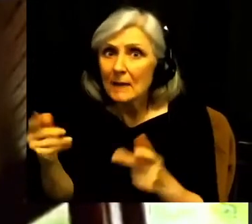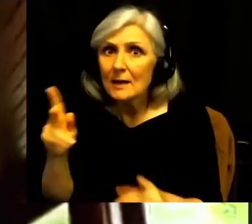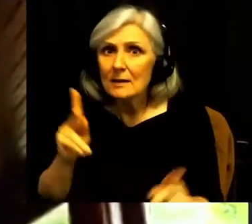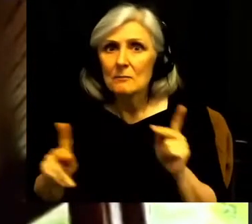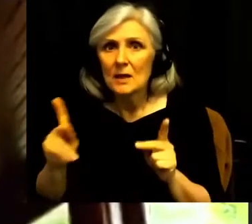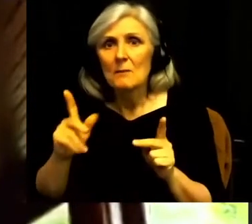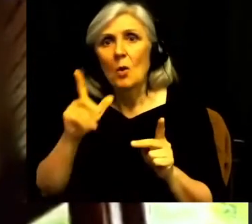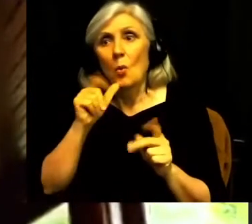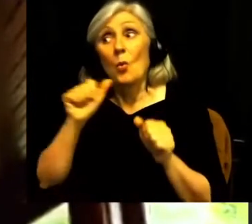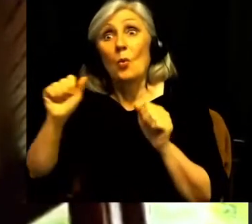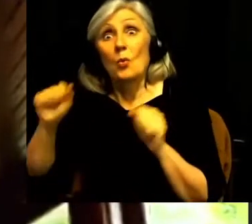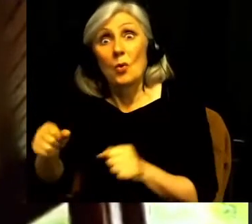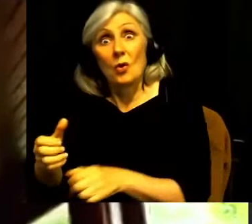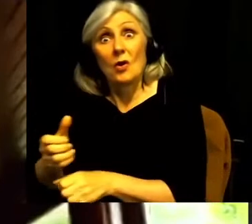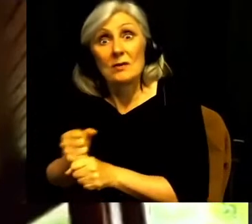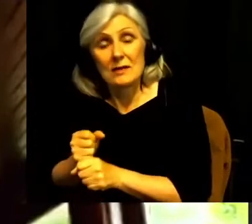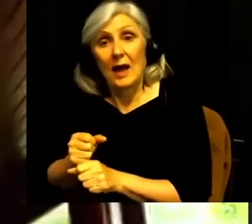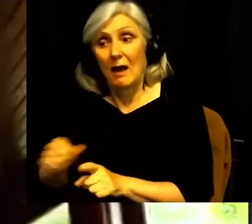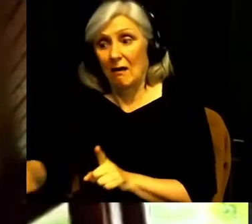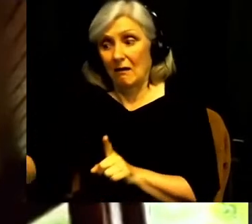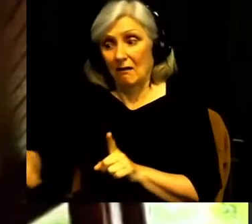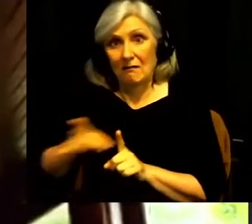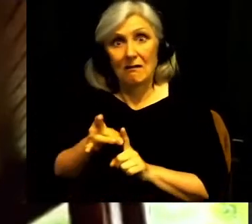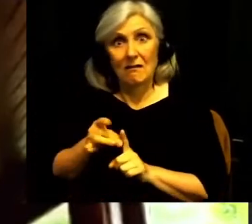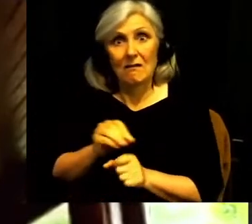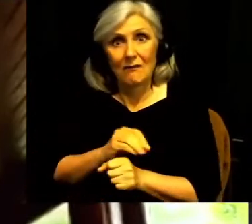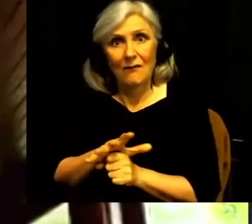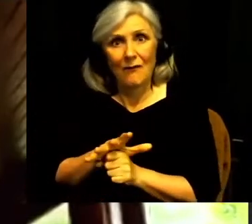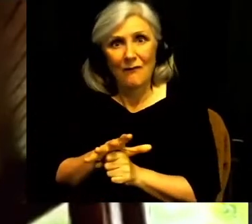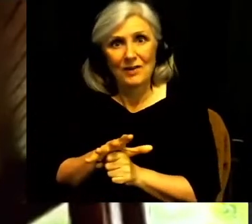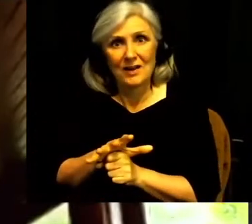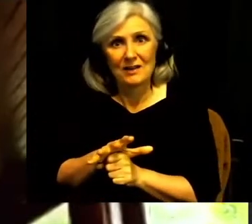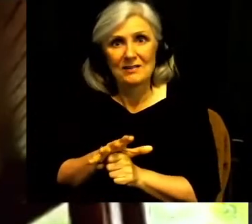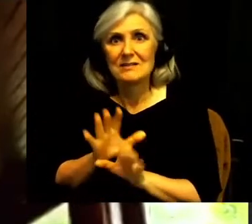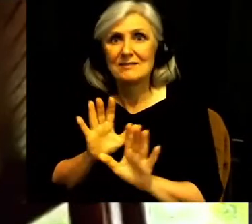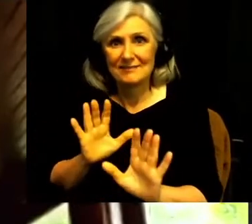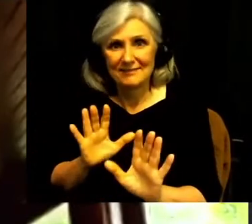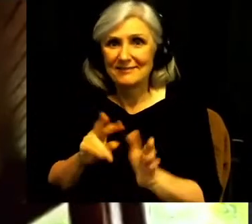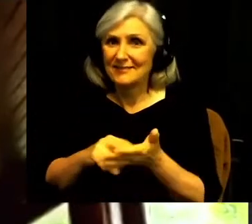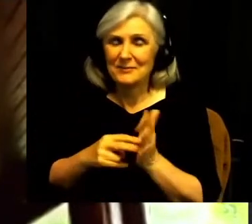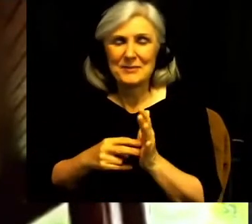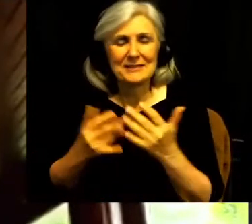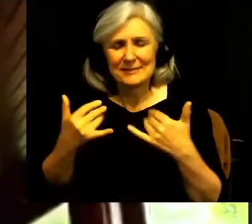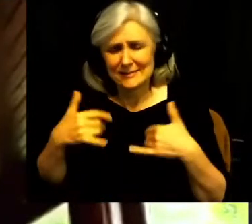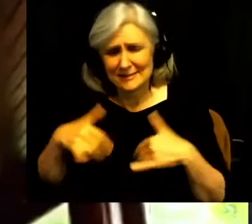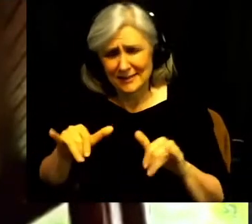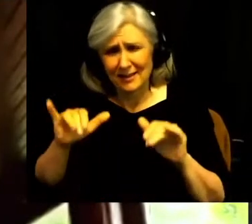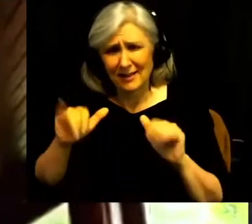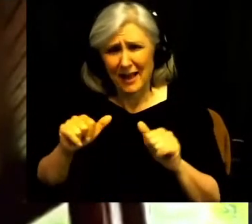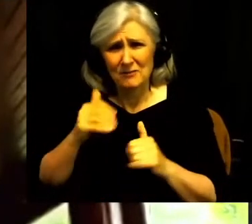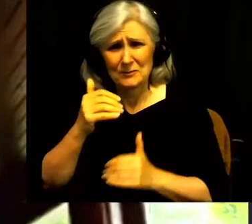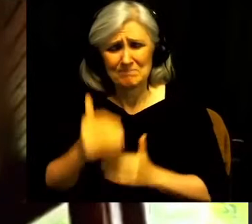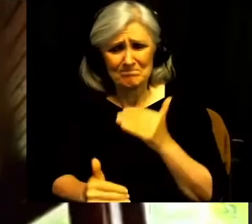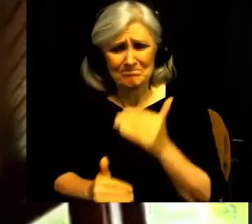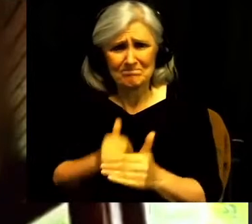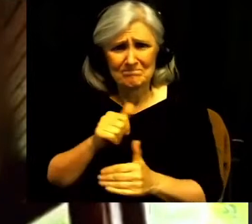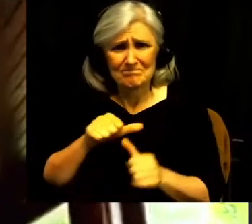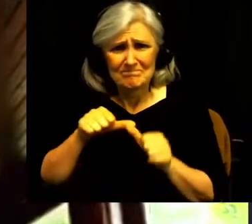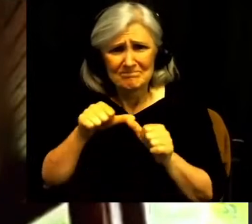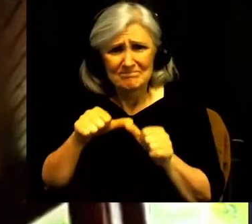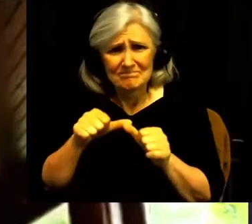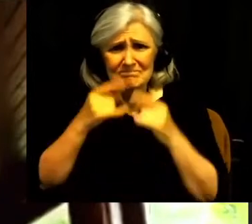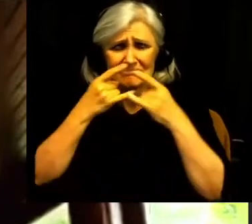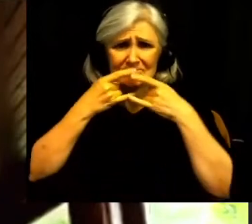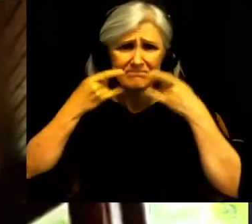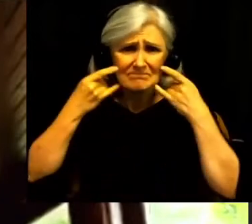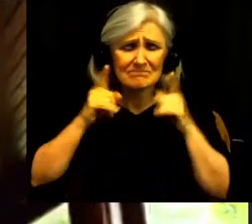are susceptible, who are vulnerable to infection. And so we're not through this yet. We need to continue to pay attention to all the things that we can do